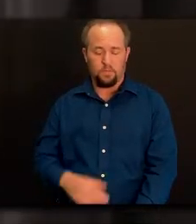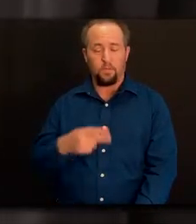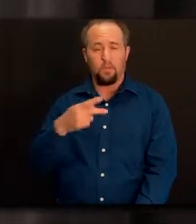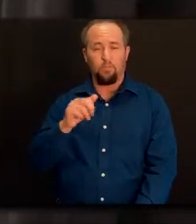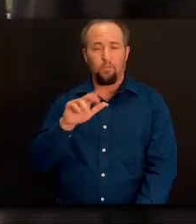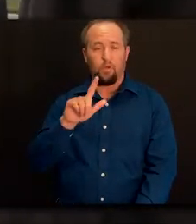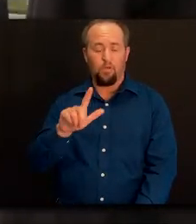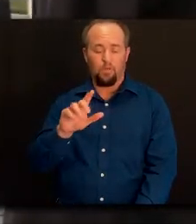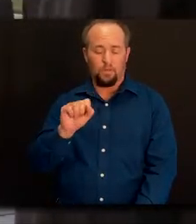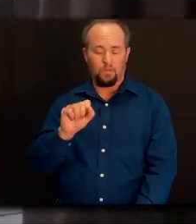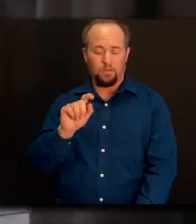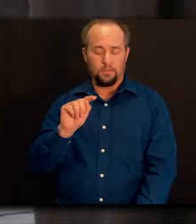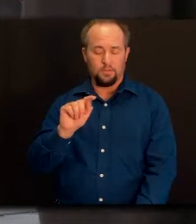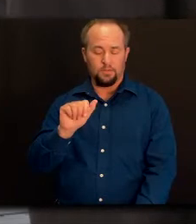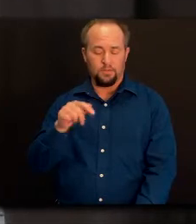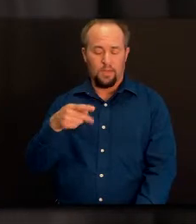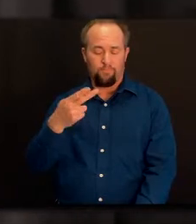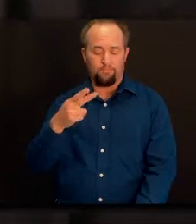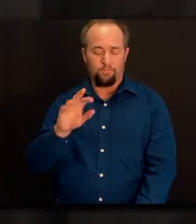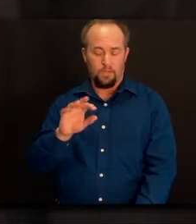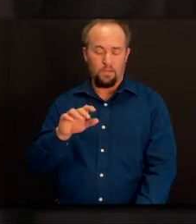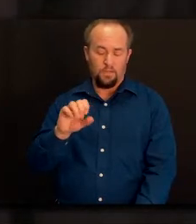Paul Daniel Staff.